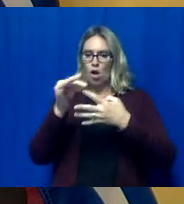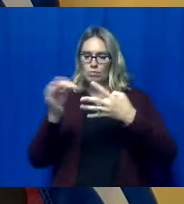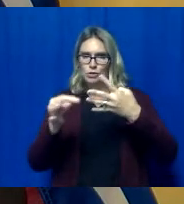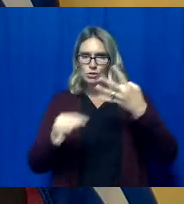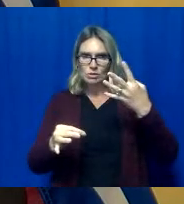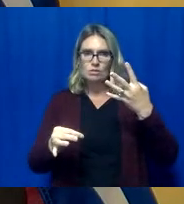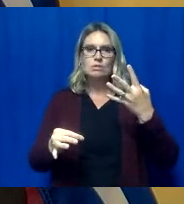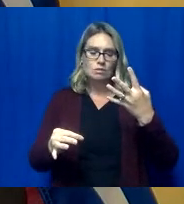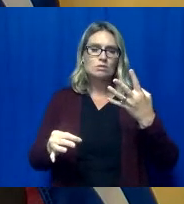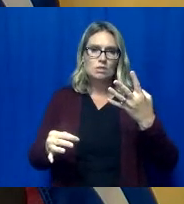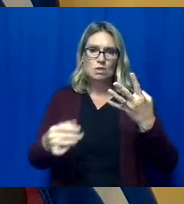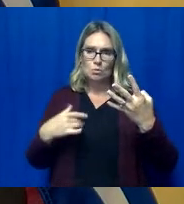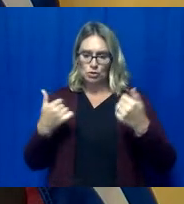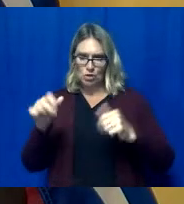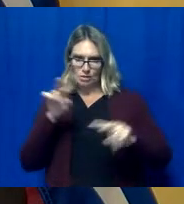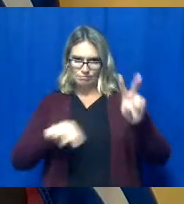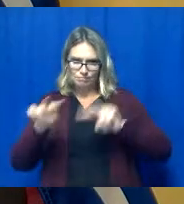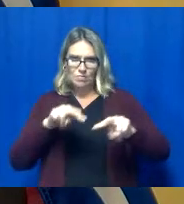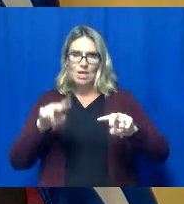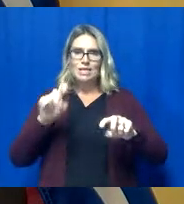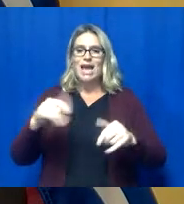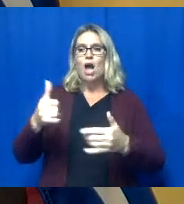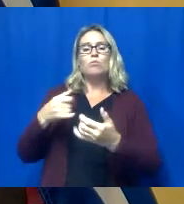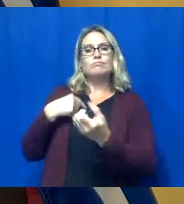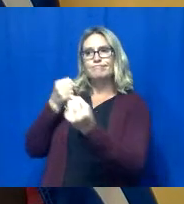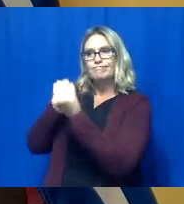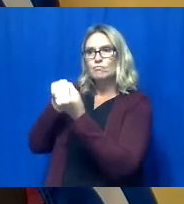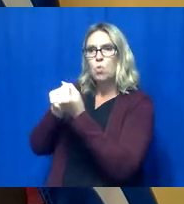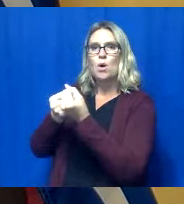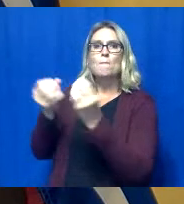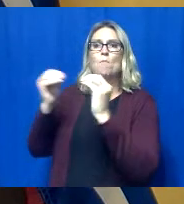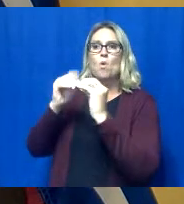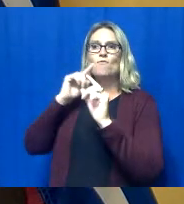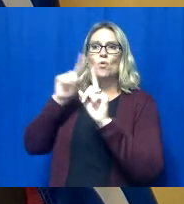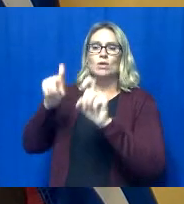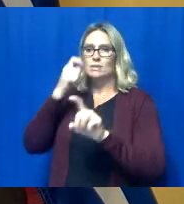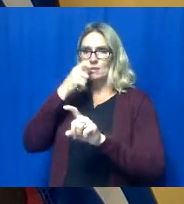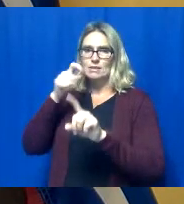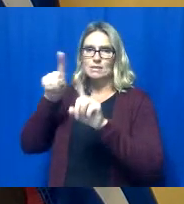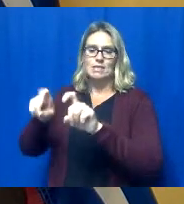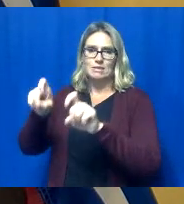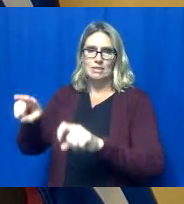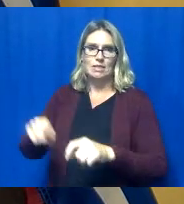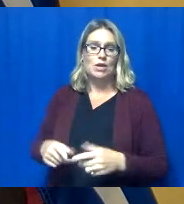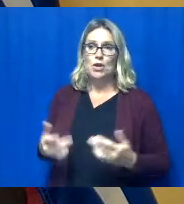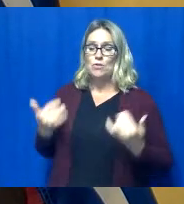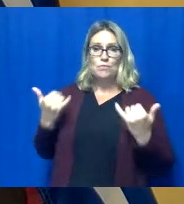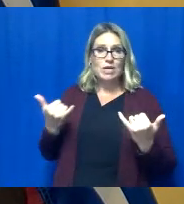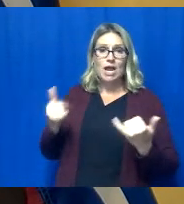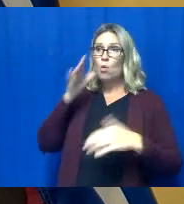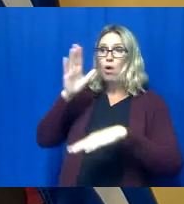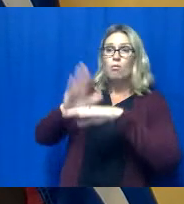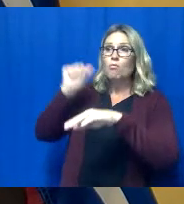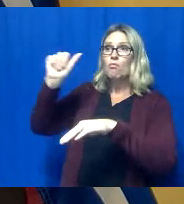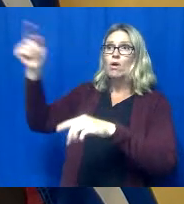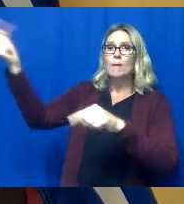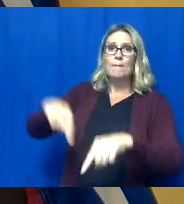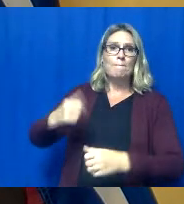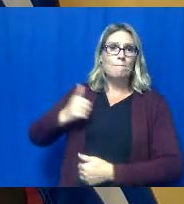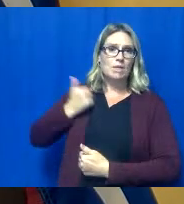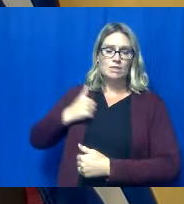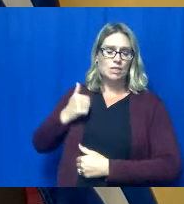provide support to our testing centers. At this time, there is no consideration for bringing in the military.